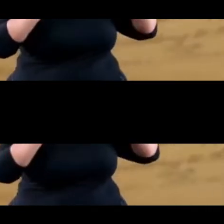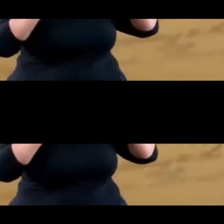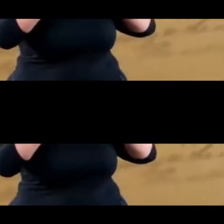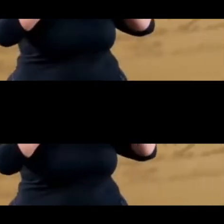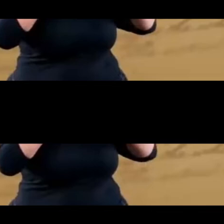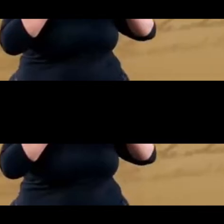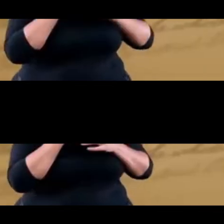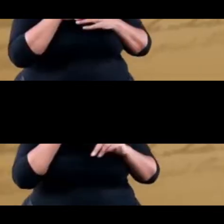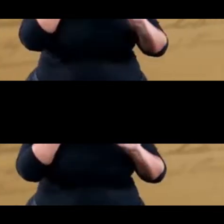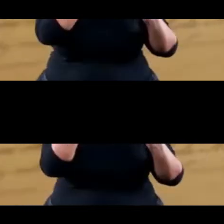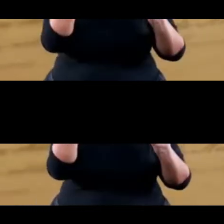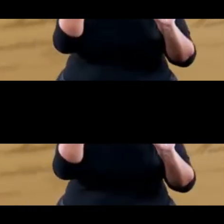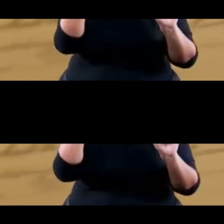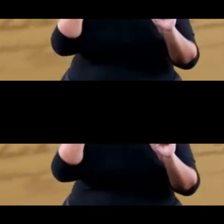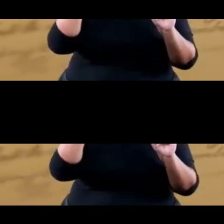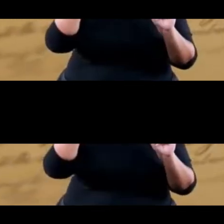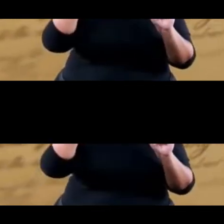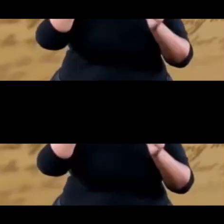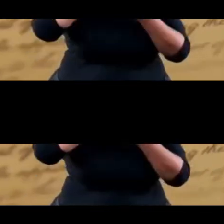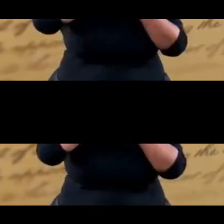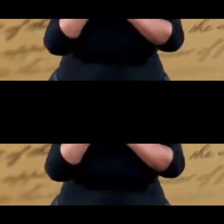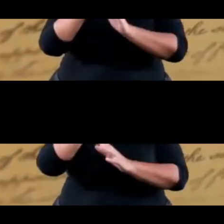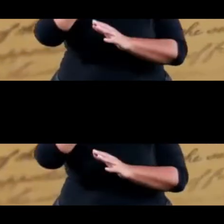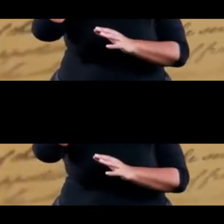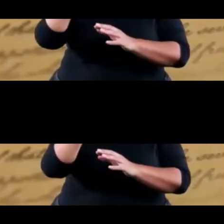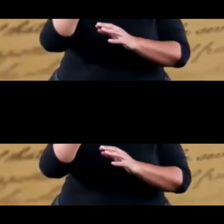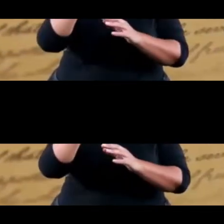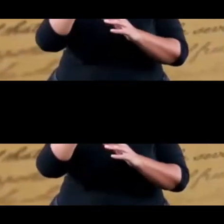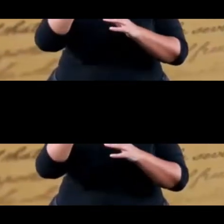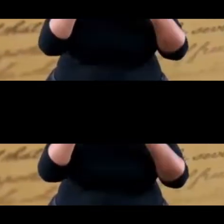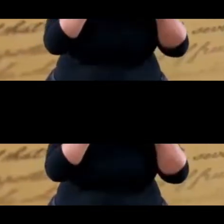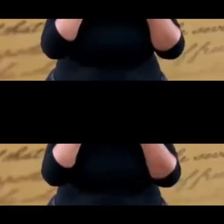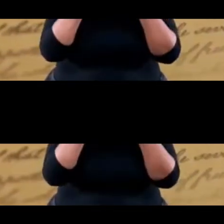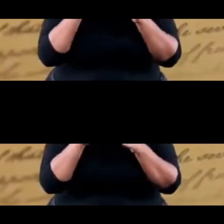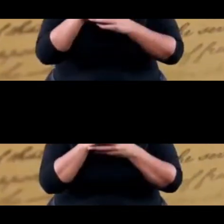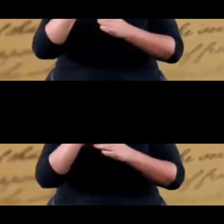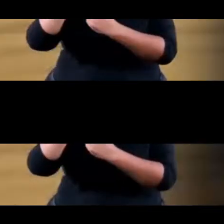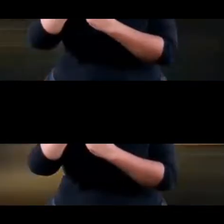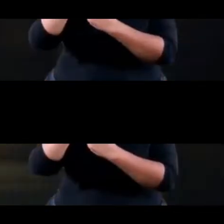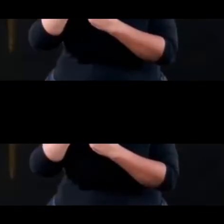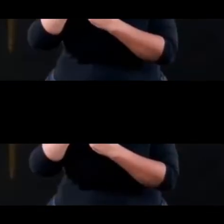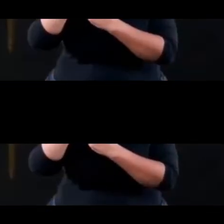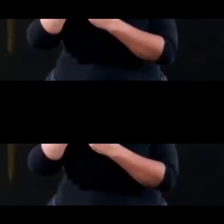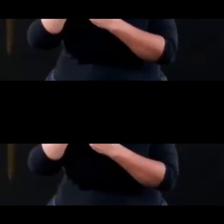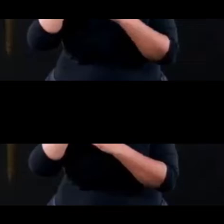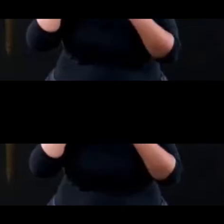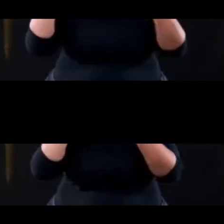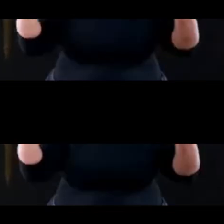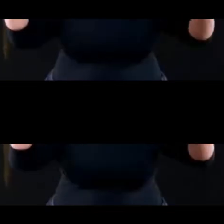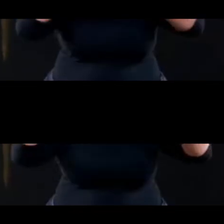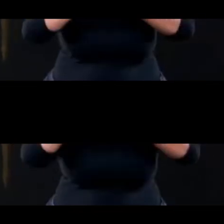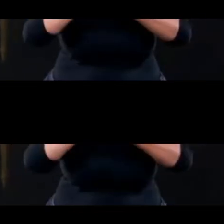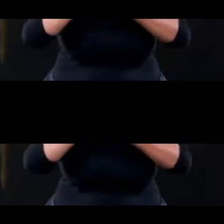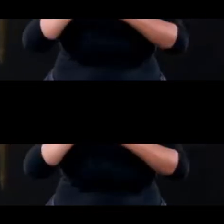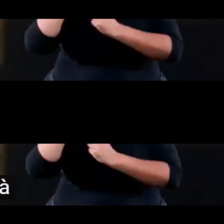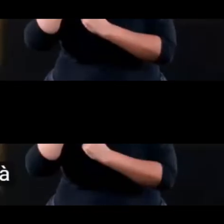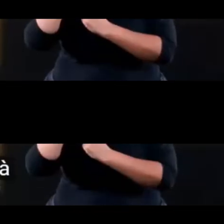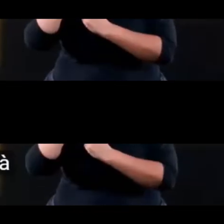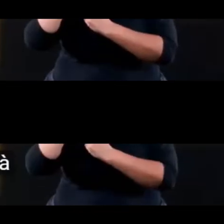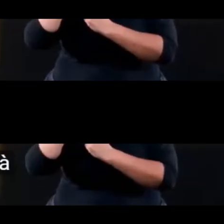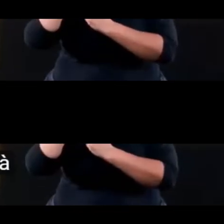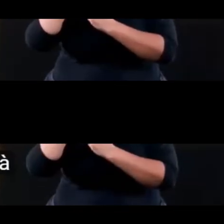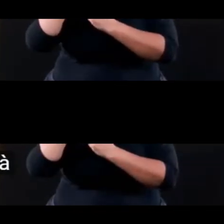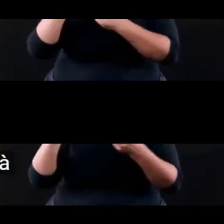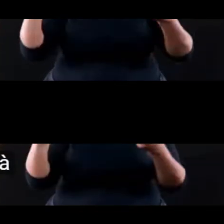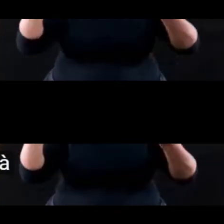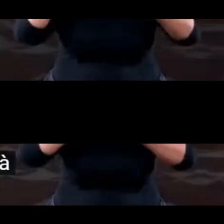the 13 colonies. The 13 colonies then became the United States of America. United means that the states